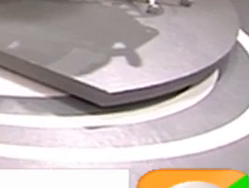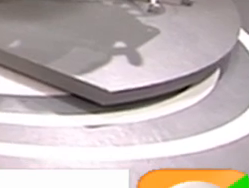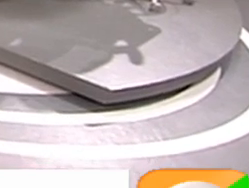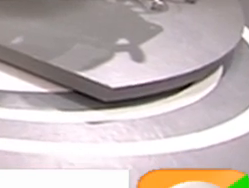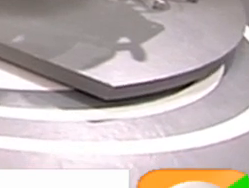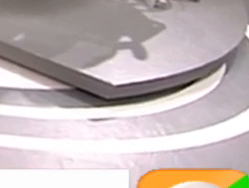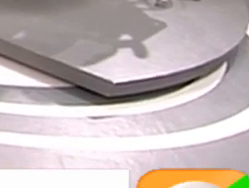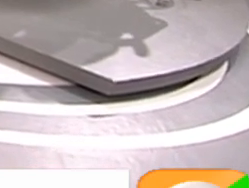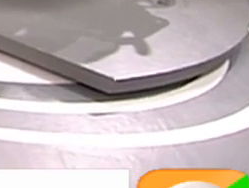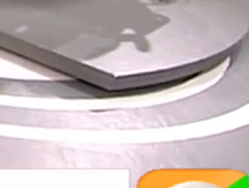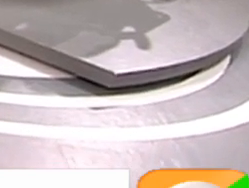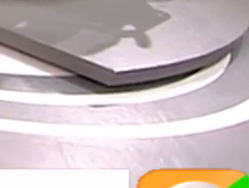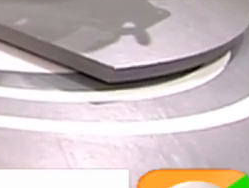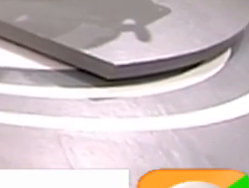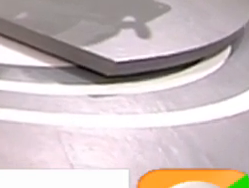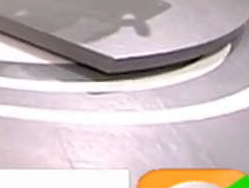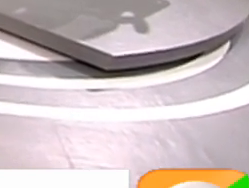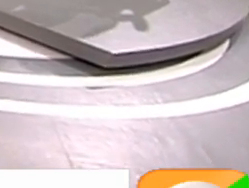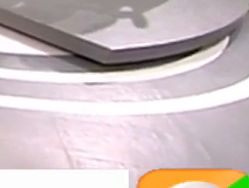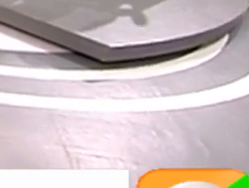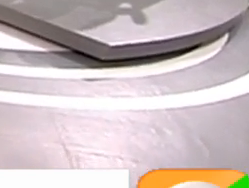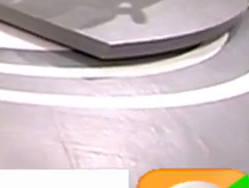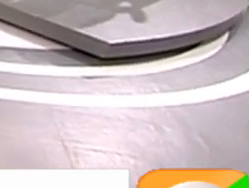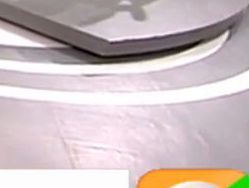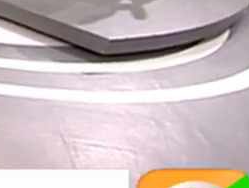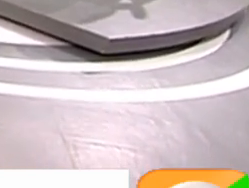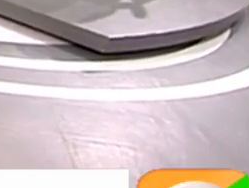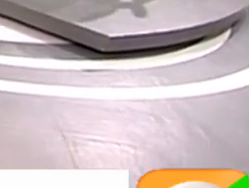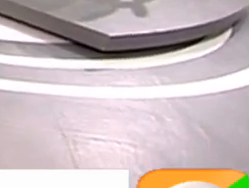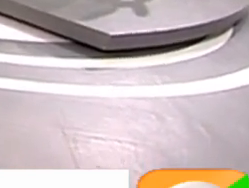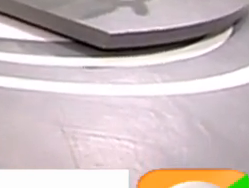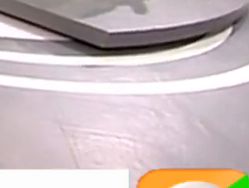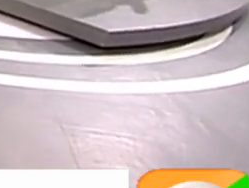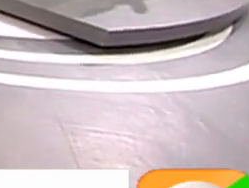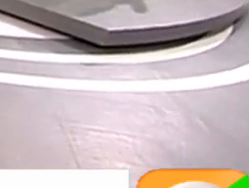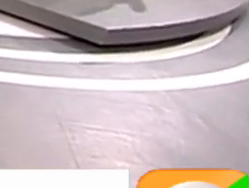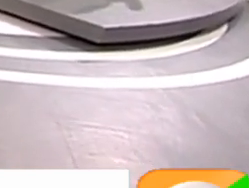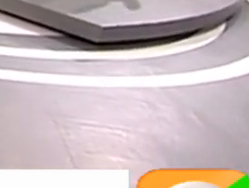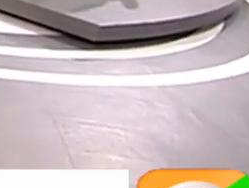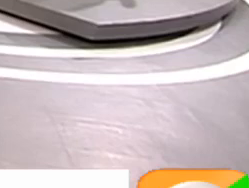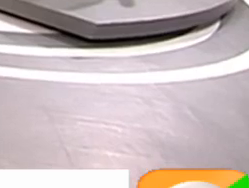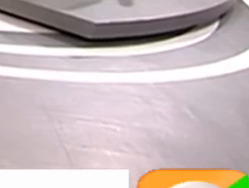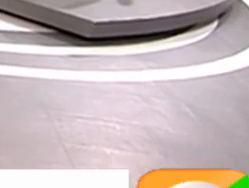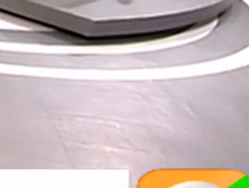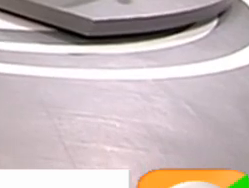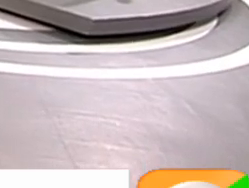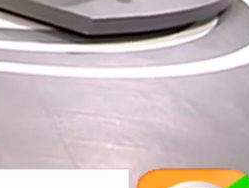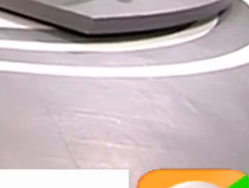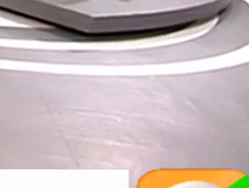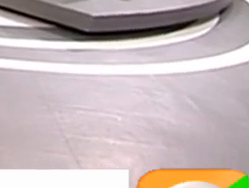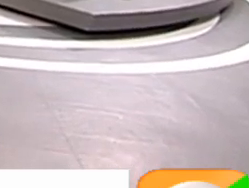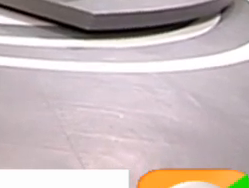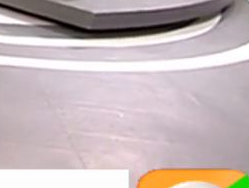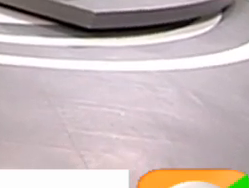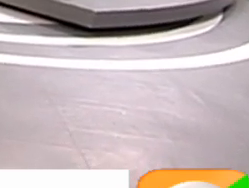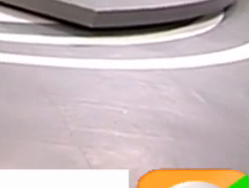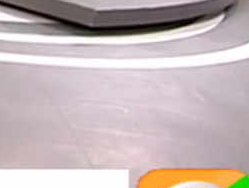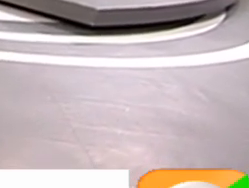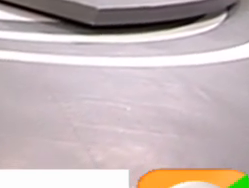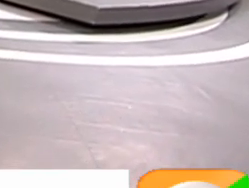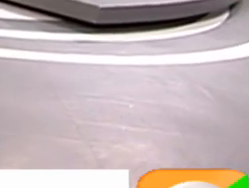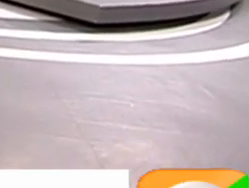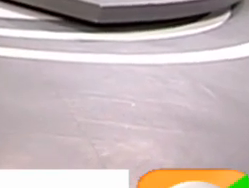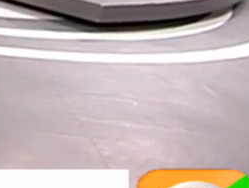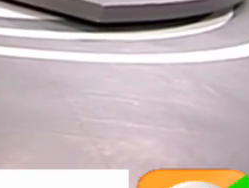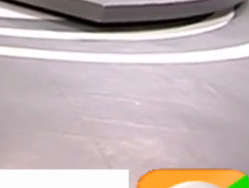explain about the Somalian culture and the preachers. We actually do invite them into our homes. I've done it several times. Not for 30 minutes,